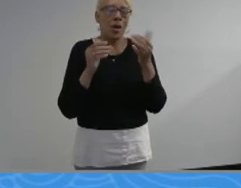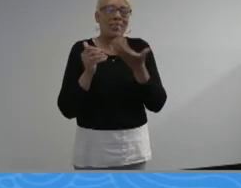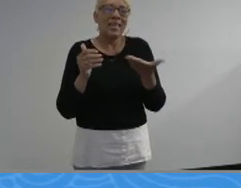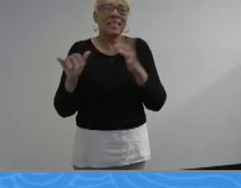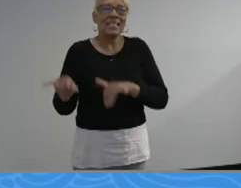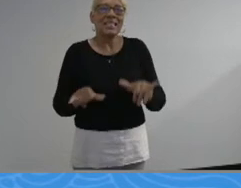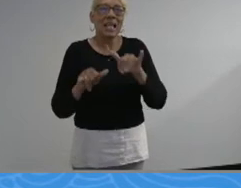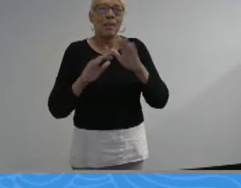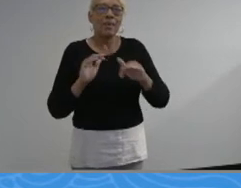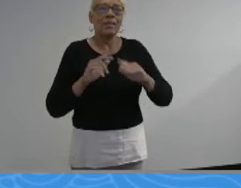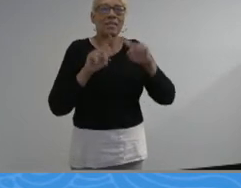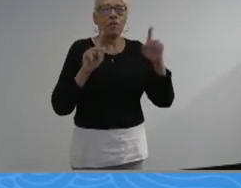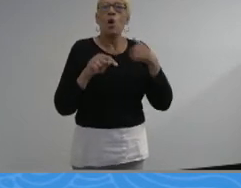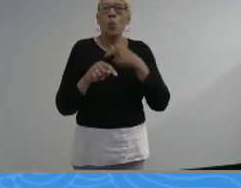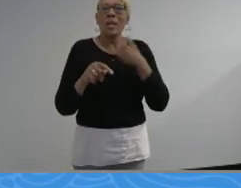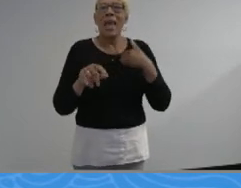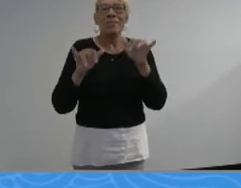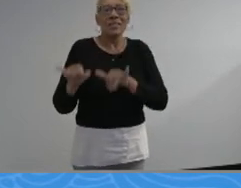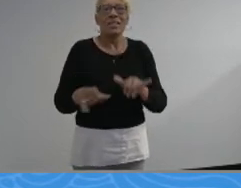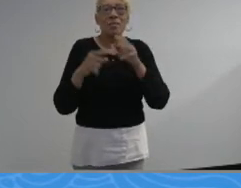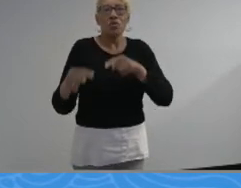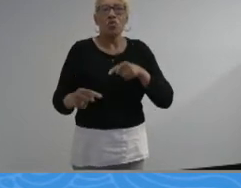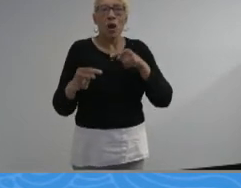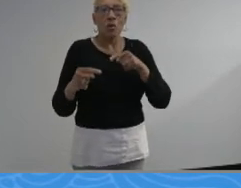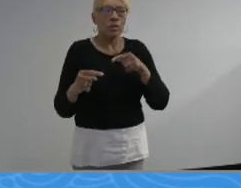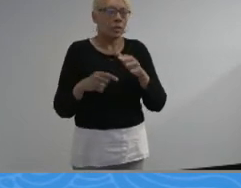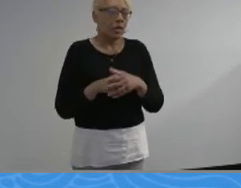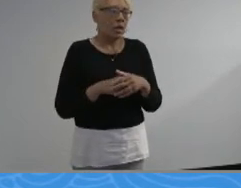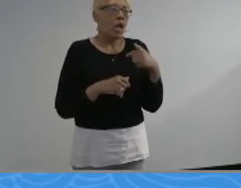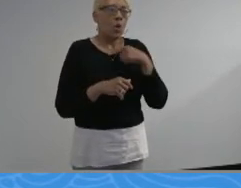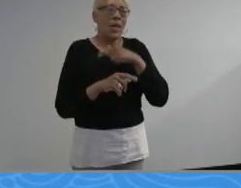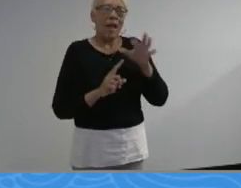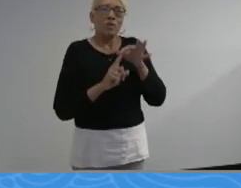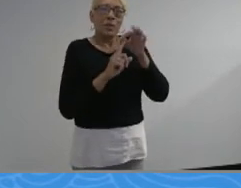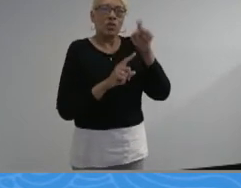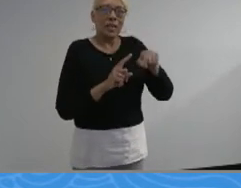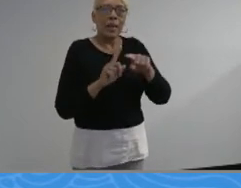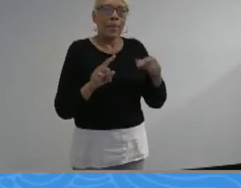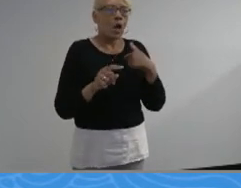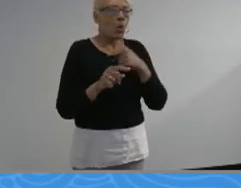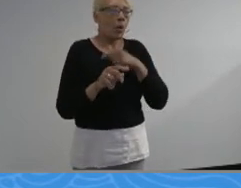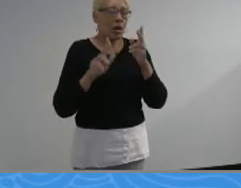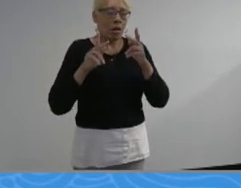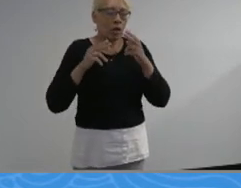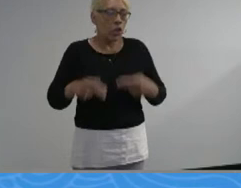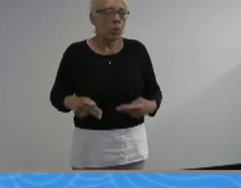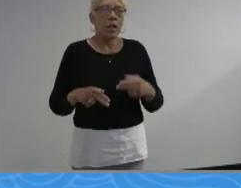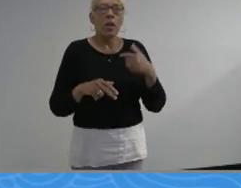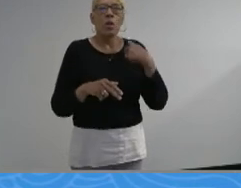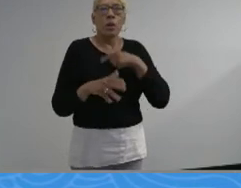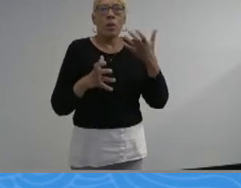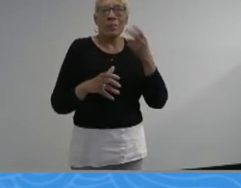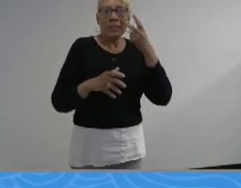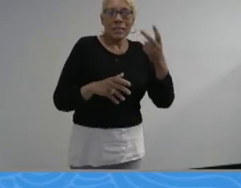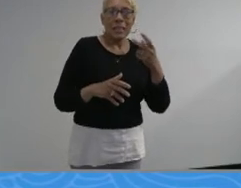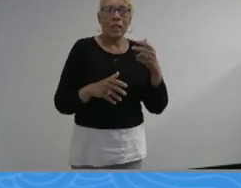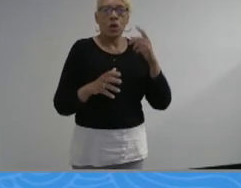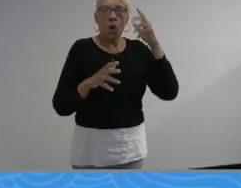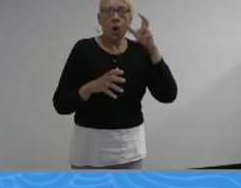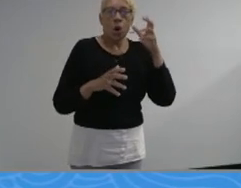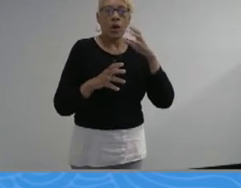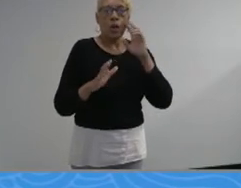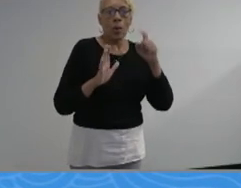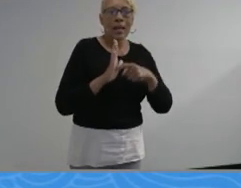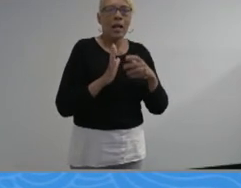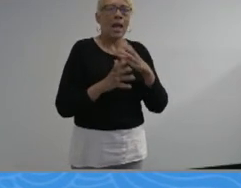We share common struggles. We have unique needs, but we share a common struggle. That is to be humanized. That is to be seen. That is to be heard. That is to be recognized. That